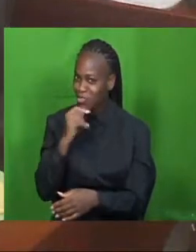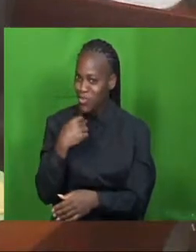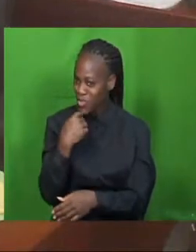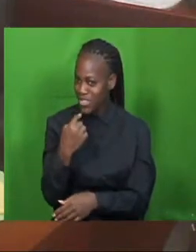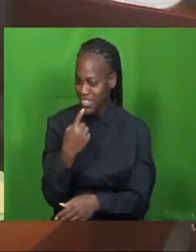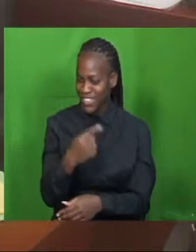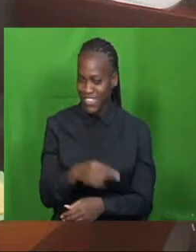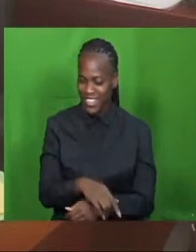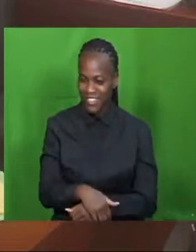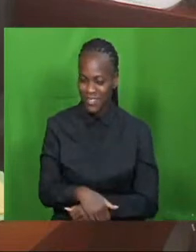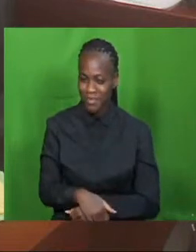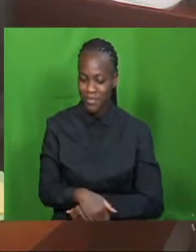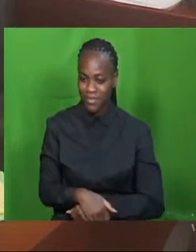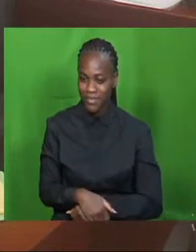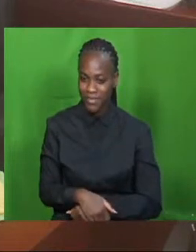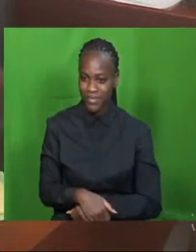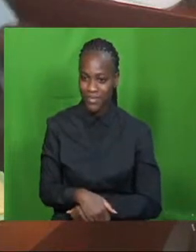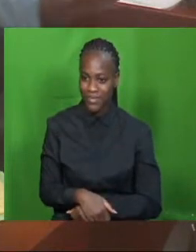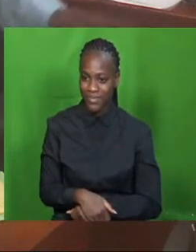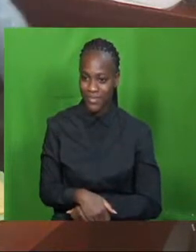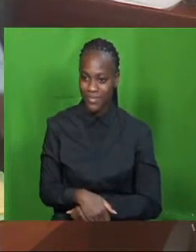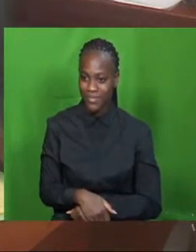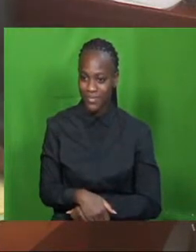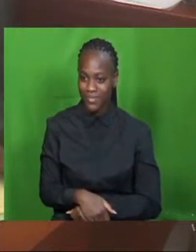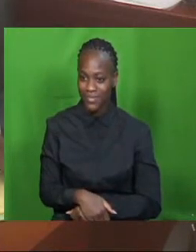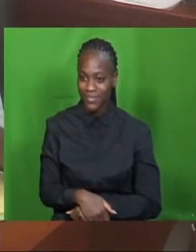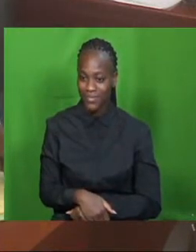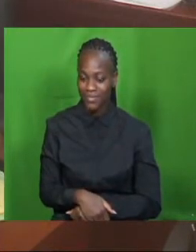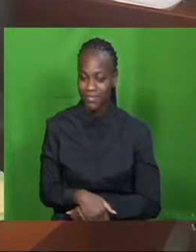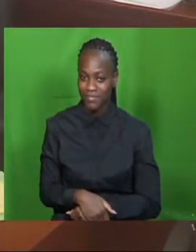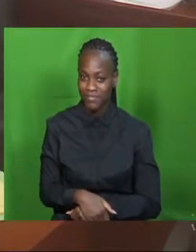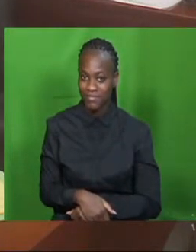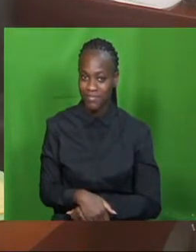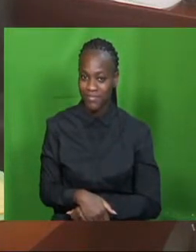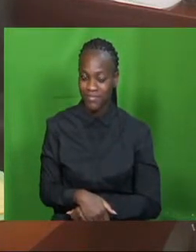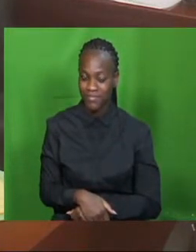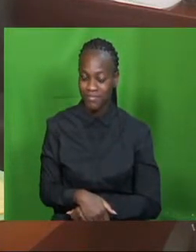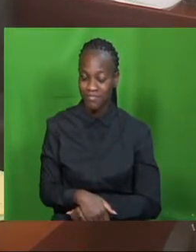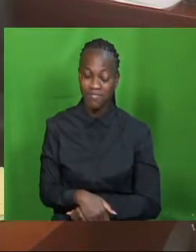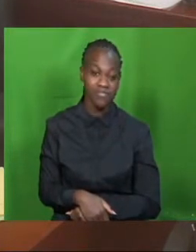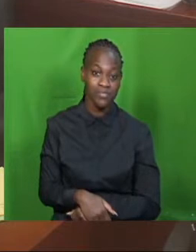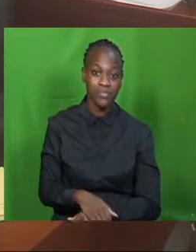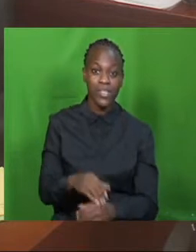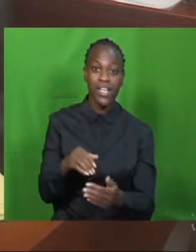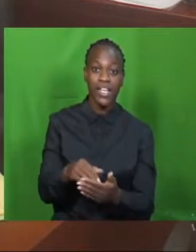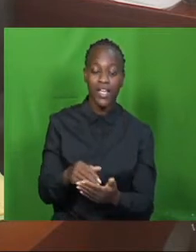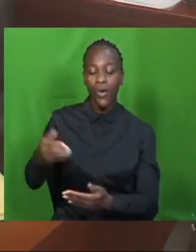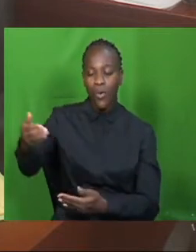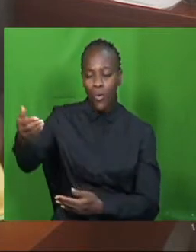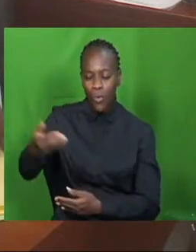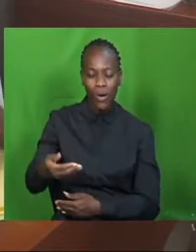the first nation on the continent to have provided CPA